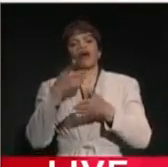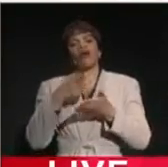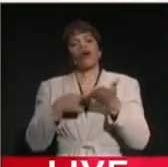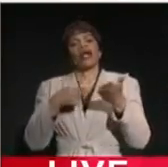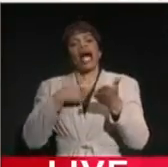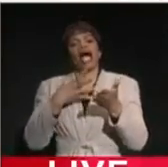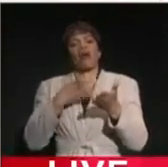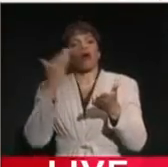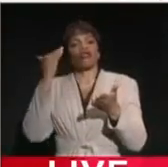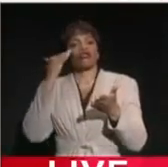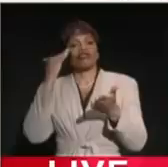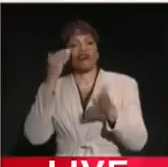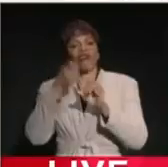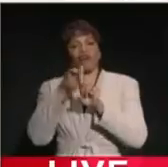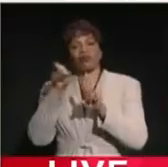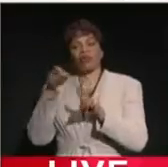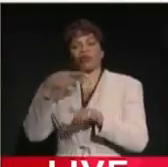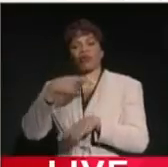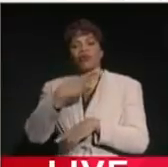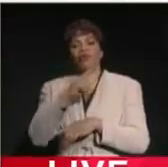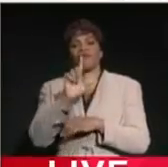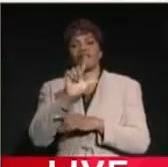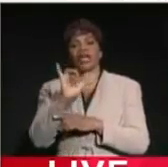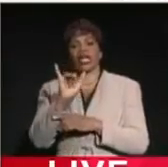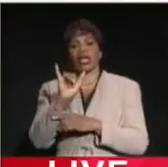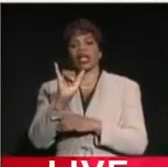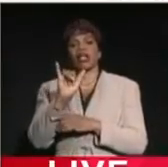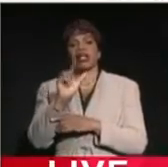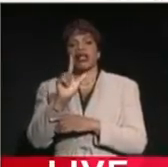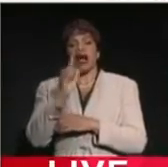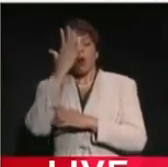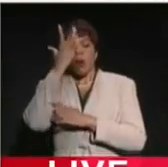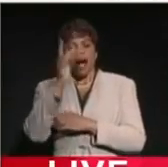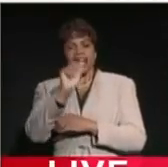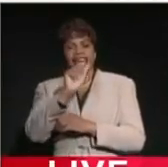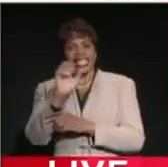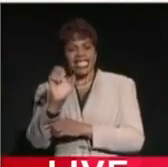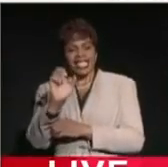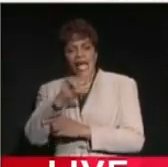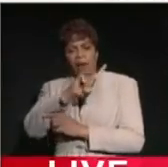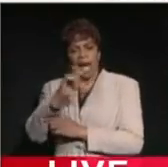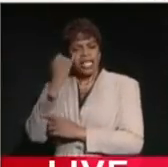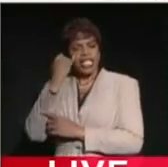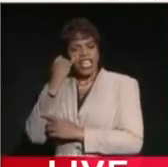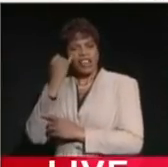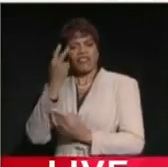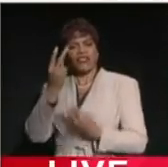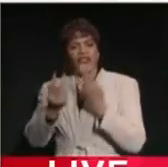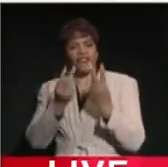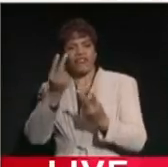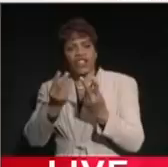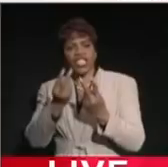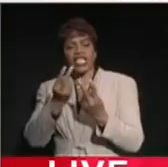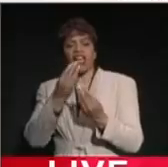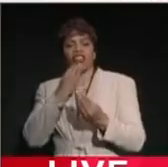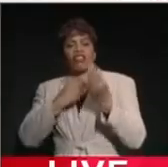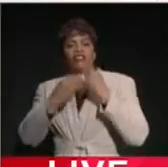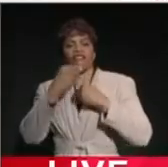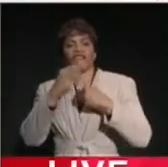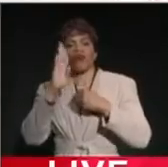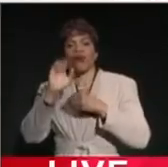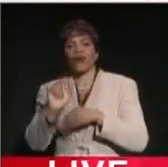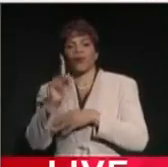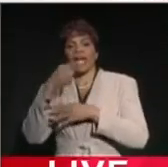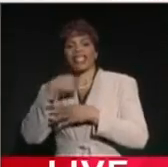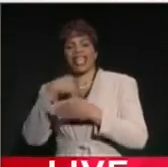you, Phil, is while you were in Atlantic City last night, did you visit that food bank that I talked about last